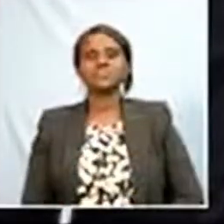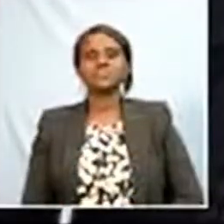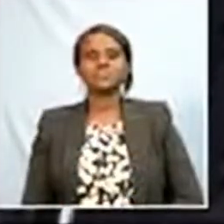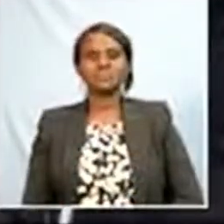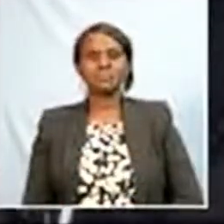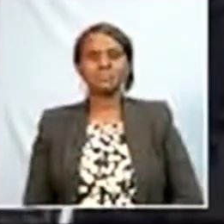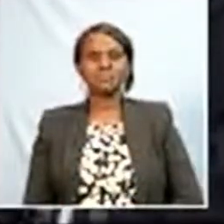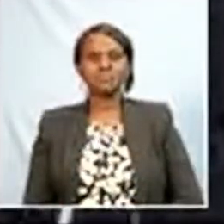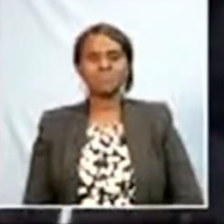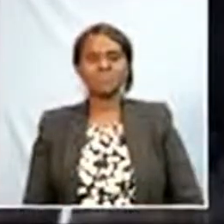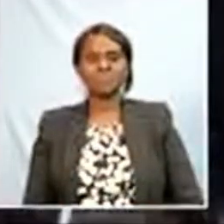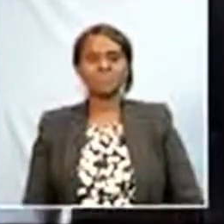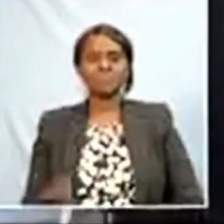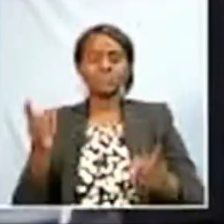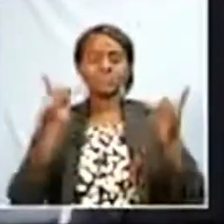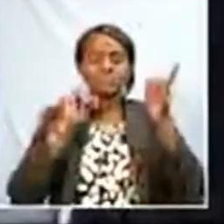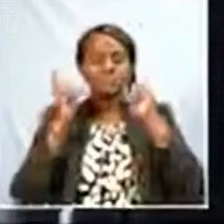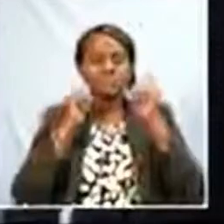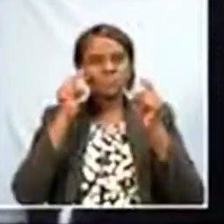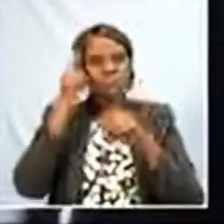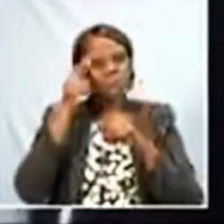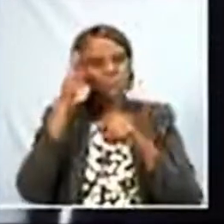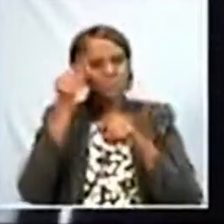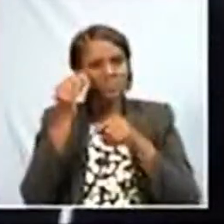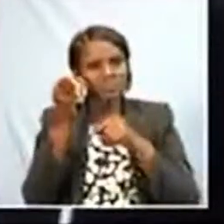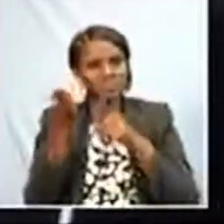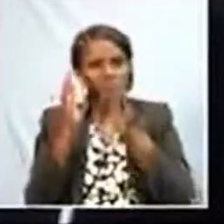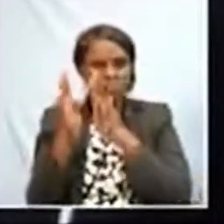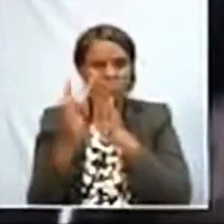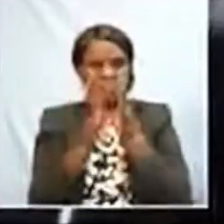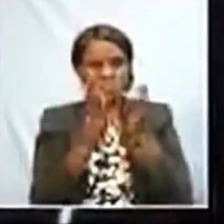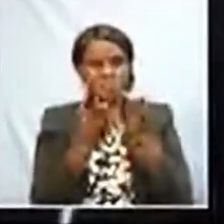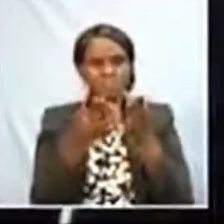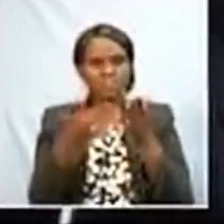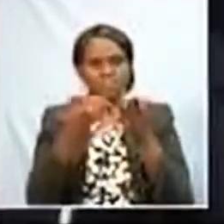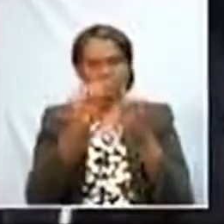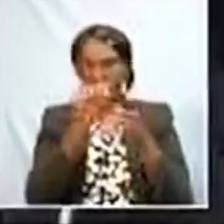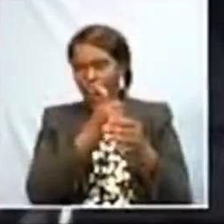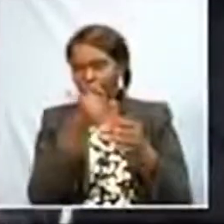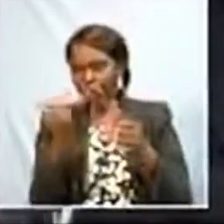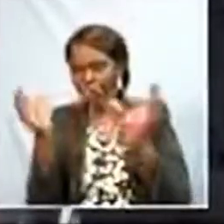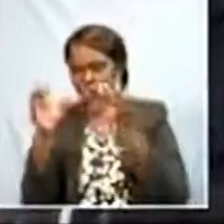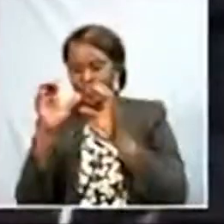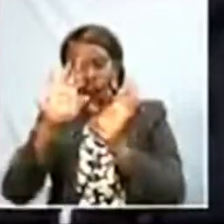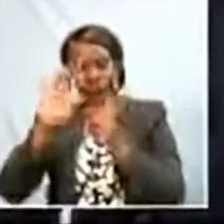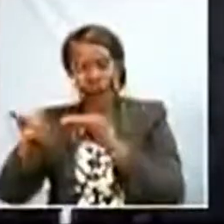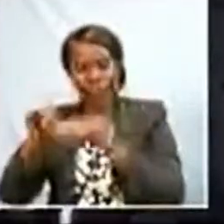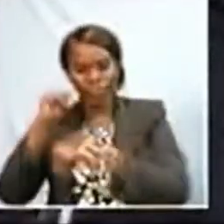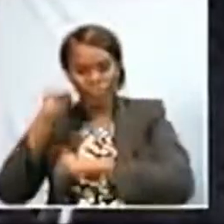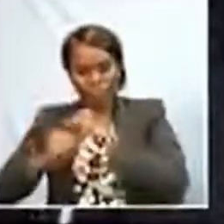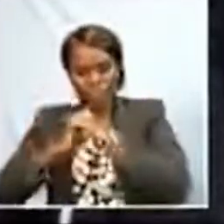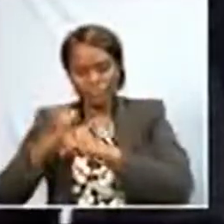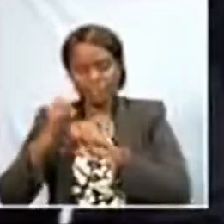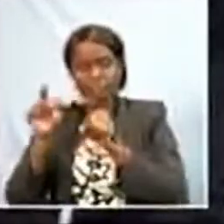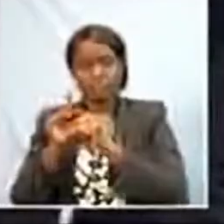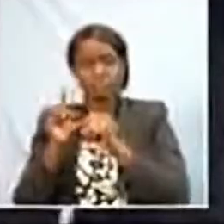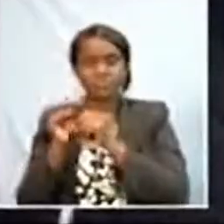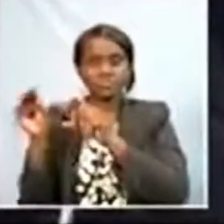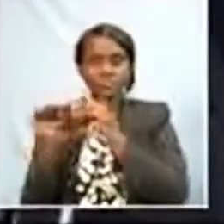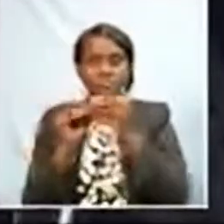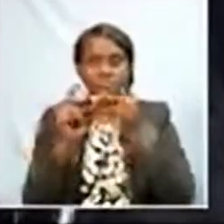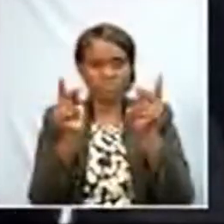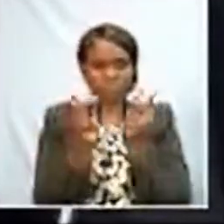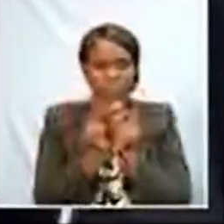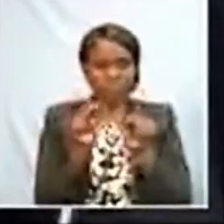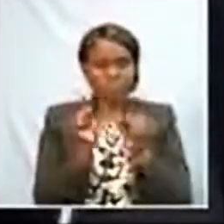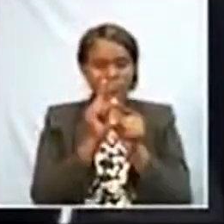Town clerk, so what we hear from you? What rationale? In terms of planning, you let one other community suffer, already contract occupied site, and